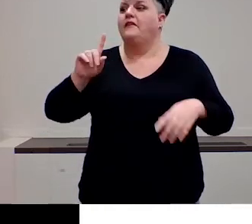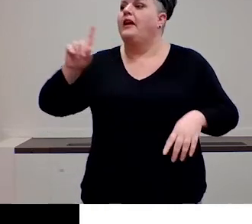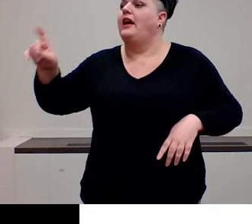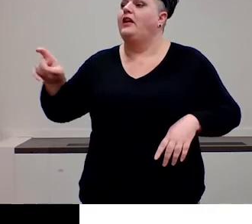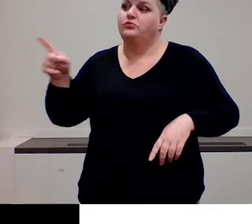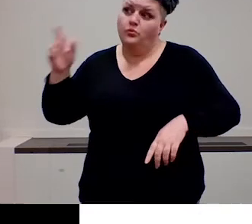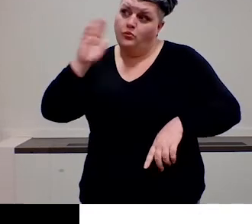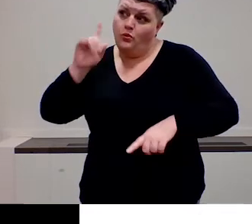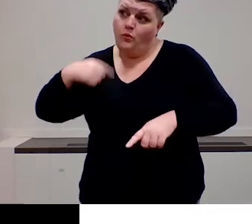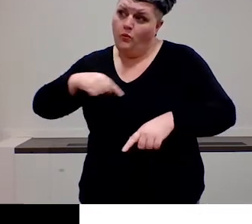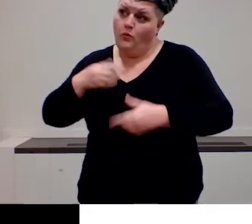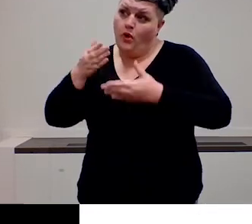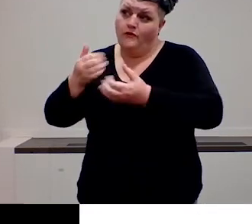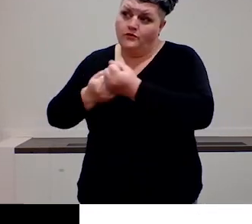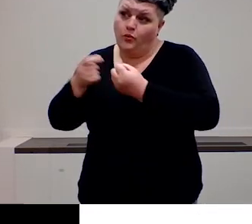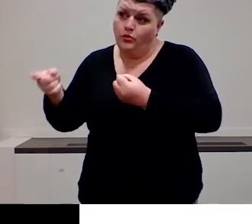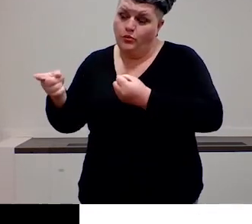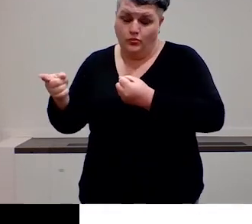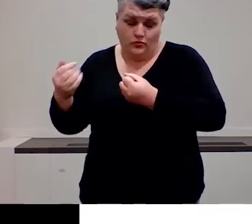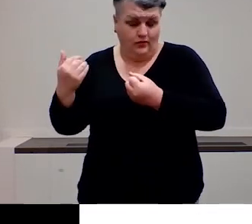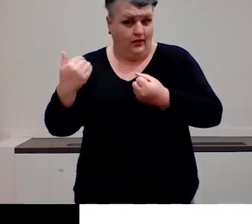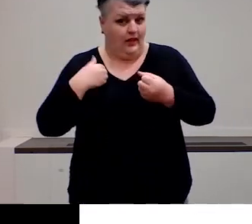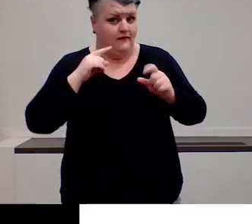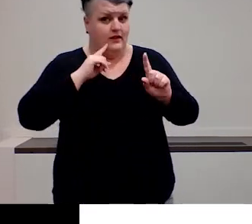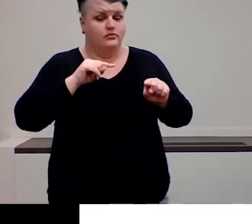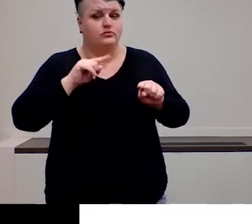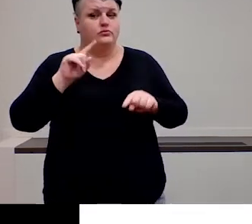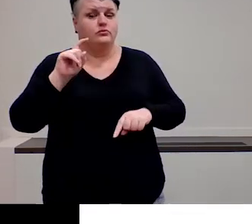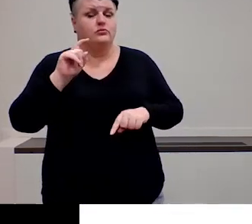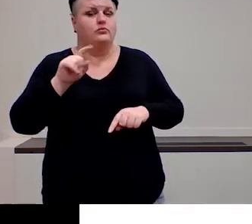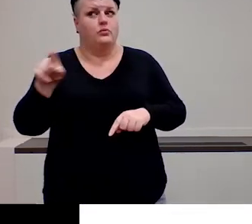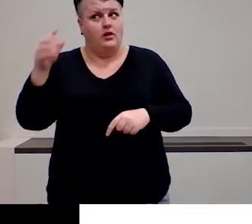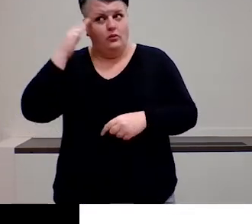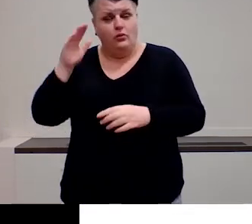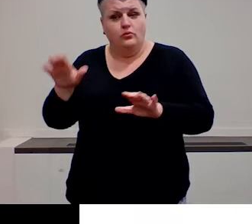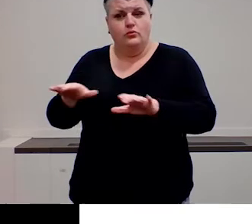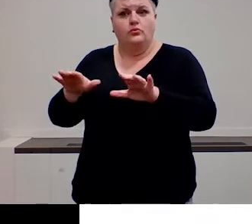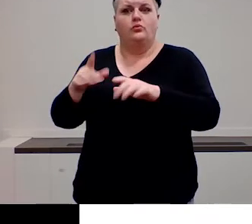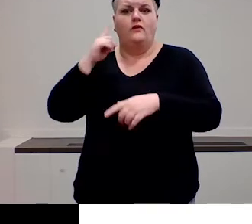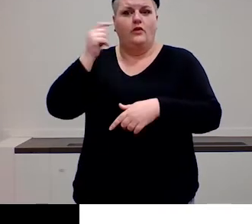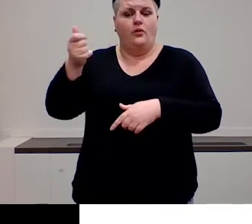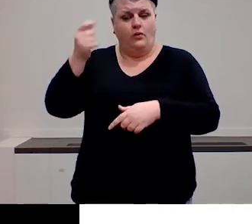being offered to support them during this pandemic, if there would be anything obvious.